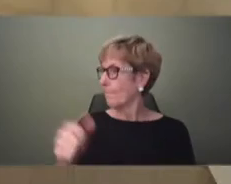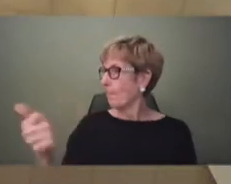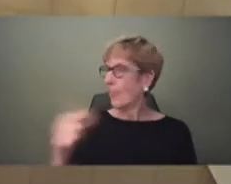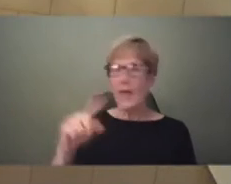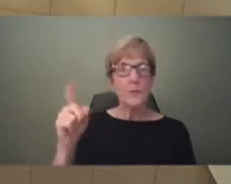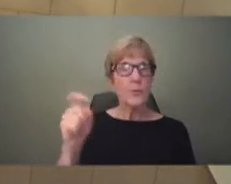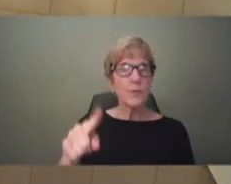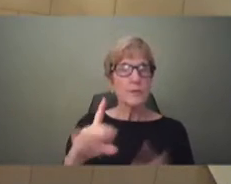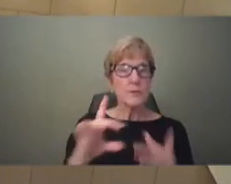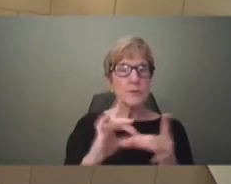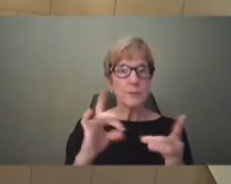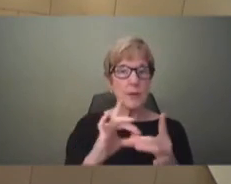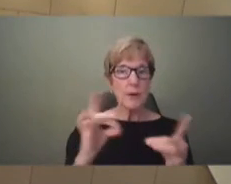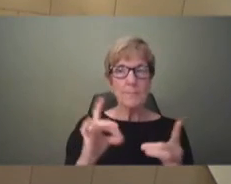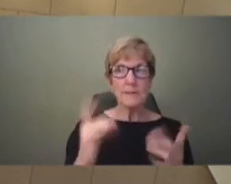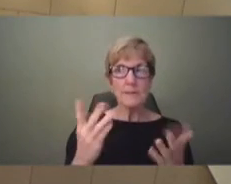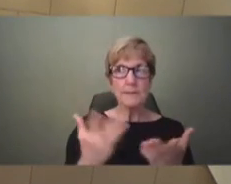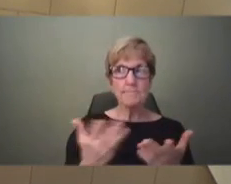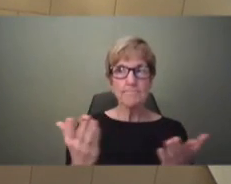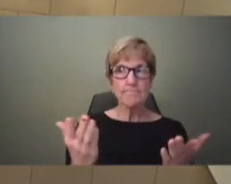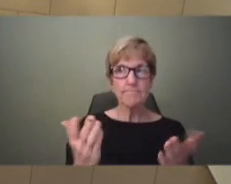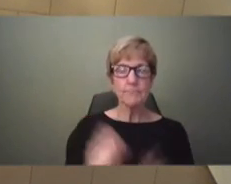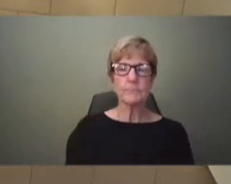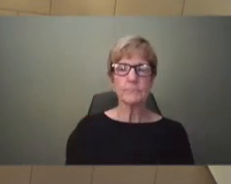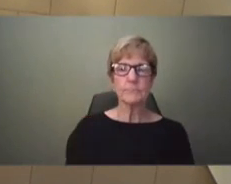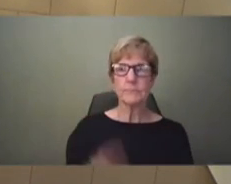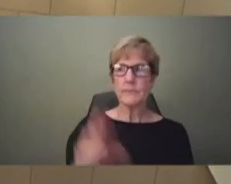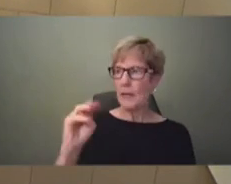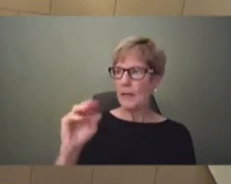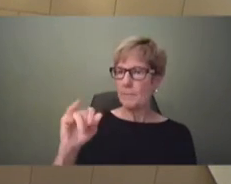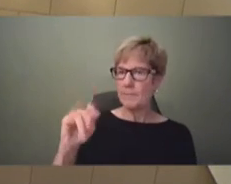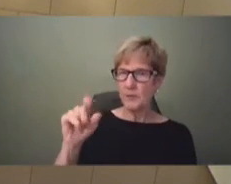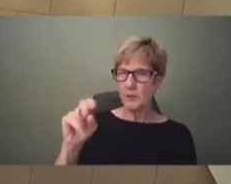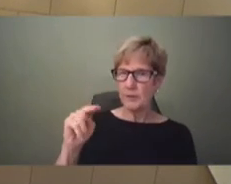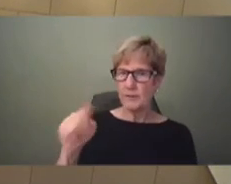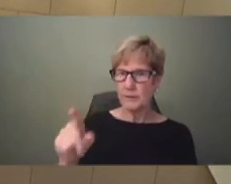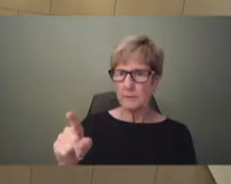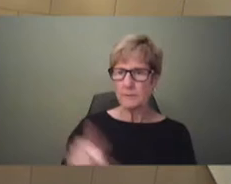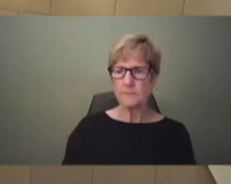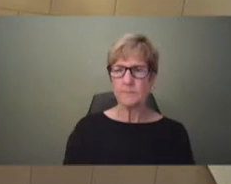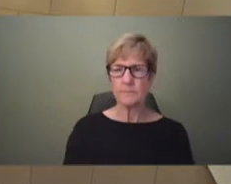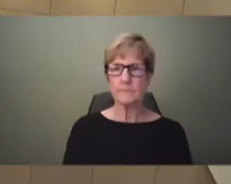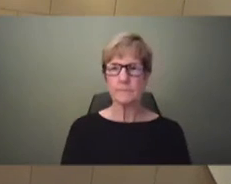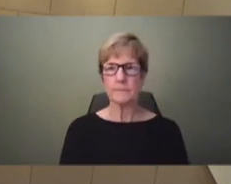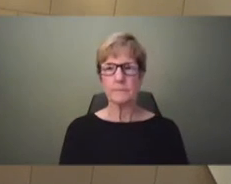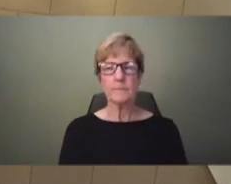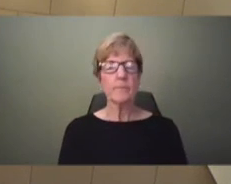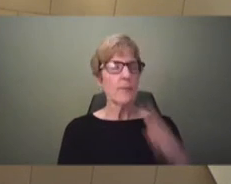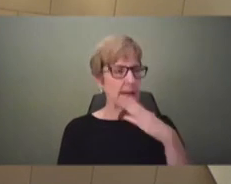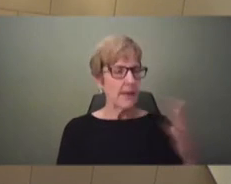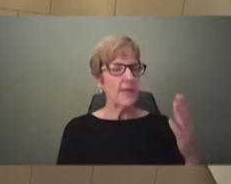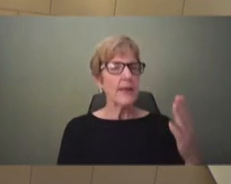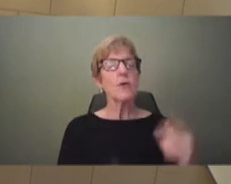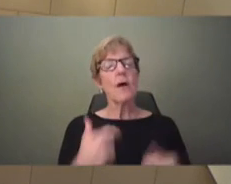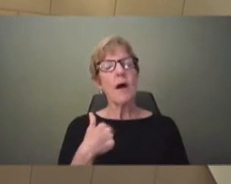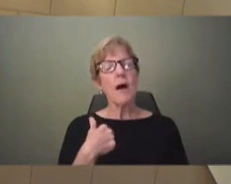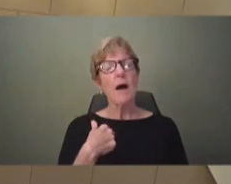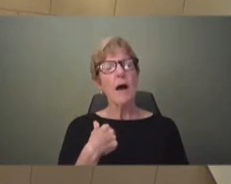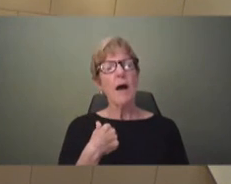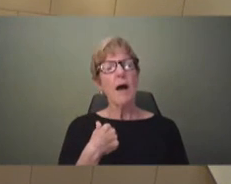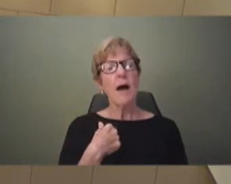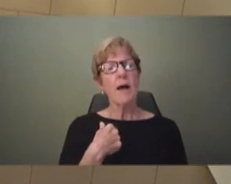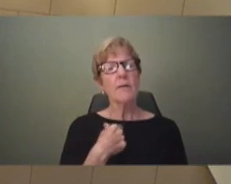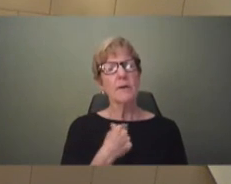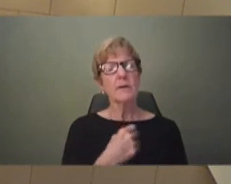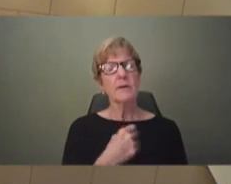comments from Council Members Miss Johnson and and Miss Miss Johnson thank you mayor protim I have a I'd also like to